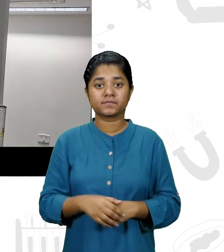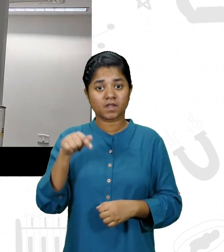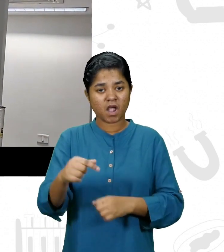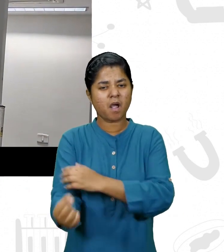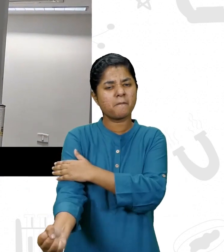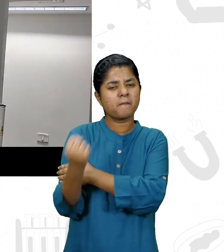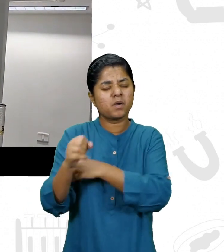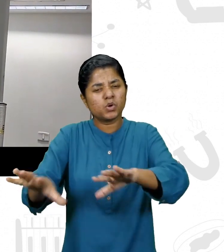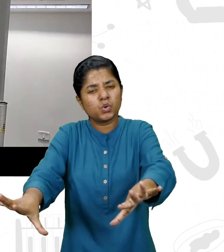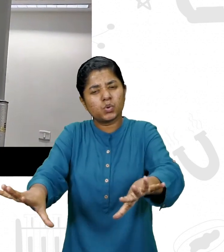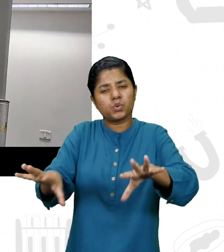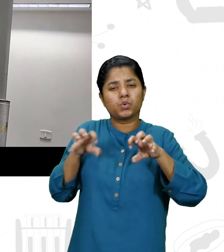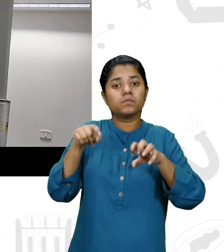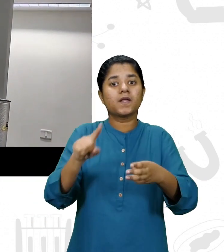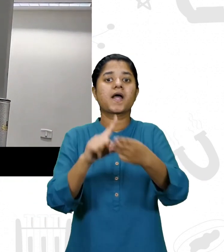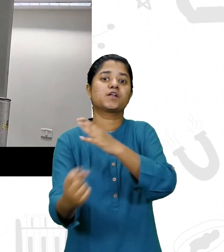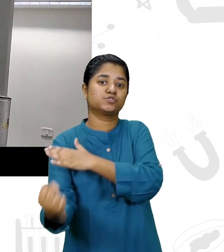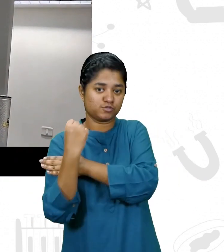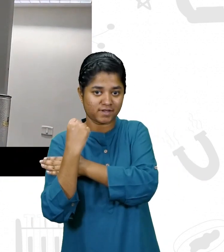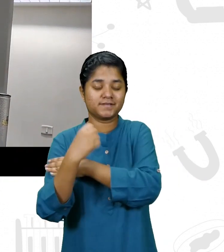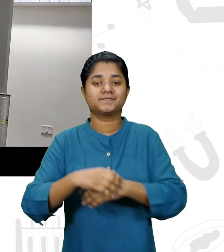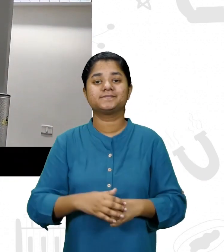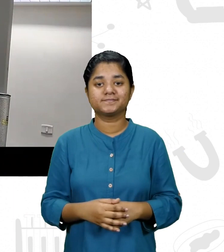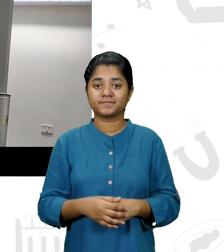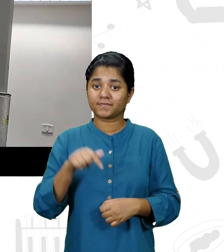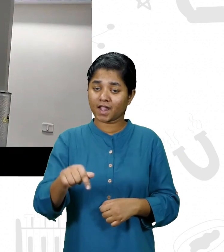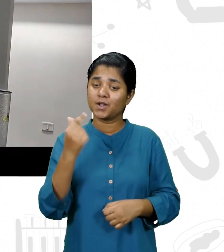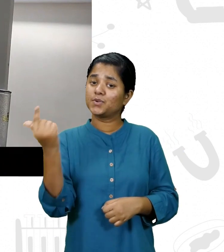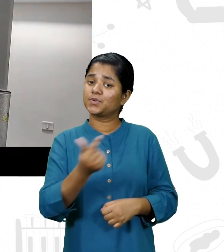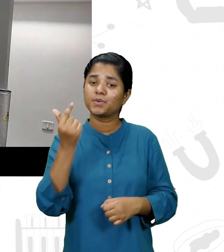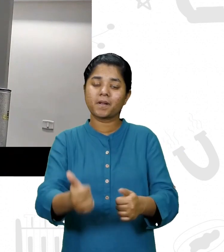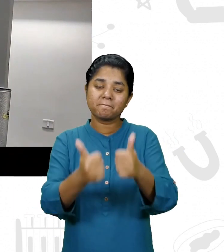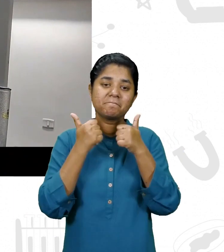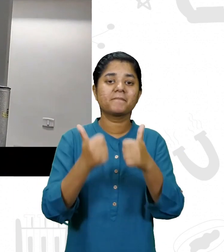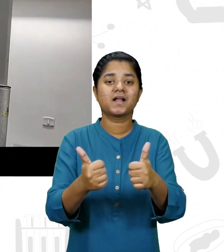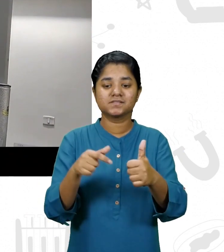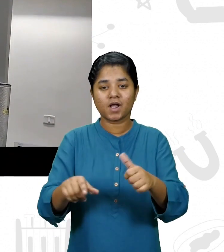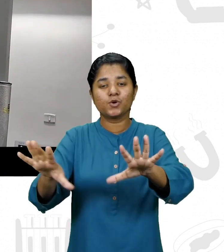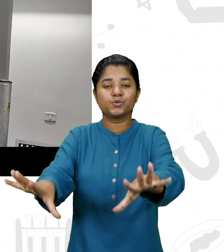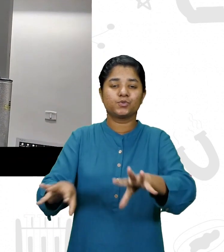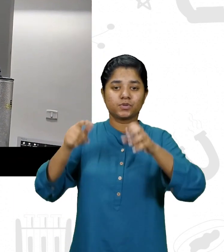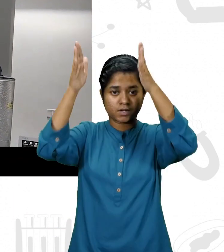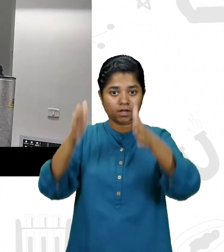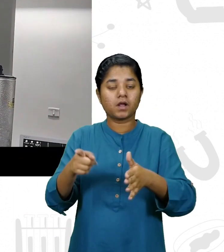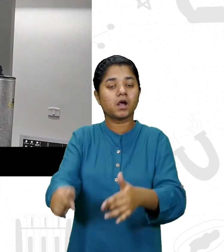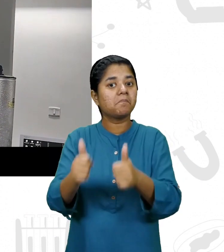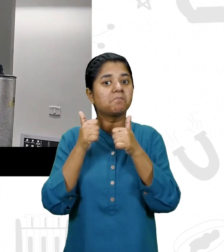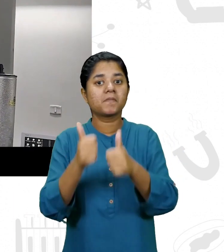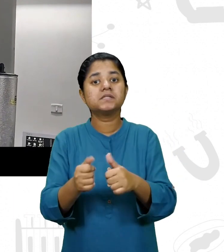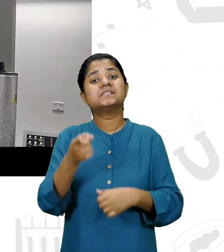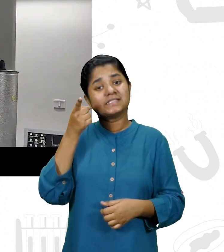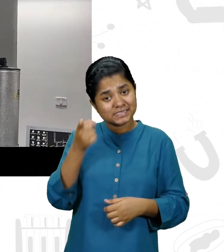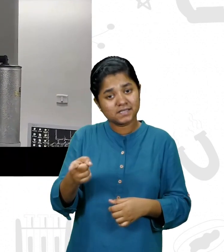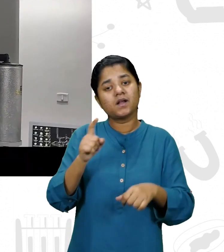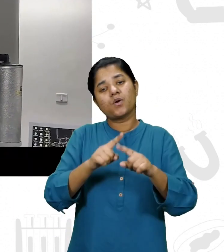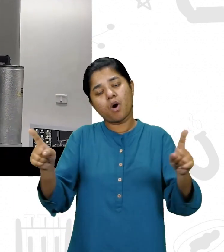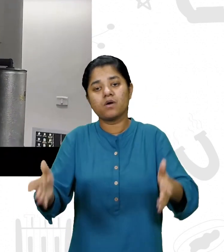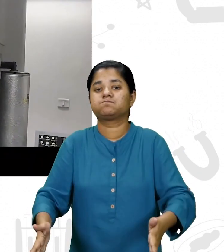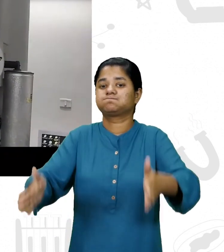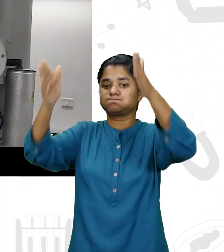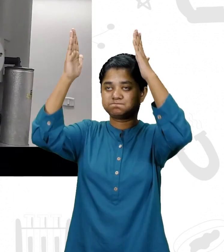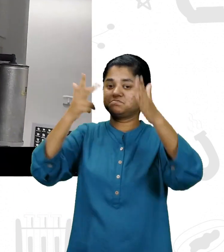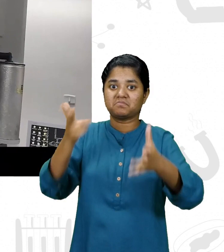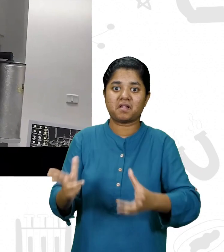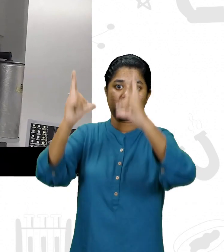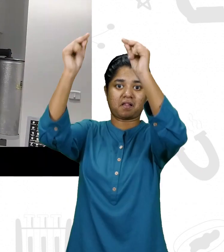column because the energy, otherwise the energy of the electrons will get dissipated. Electrons travel best in vacuum. Okay, so this is a